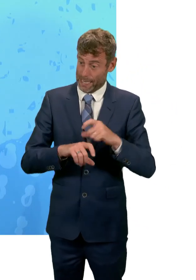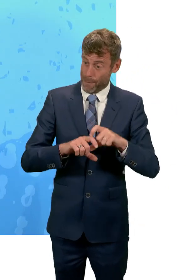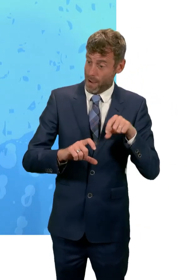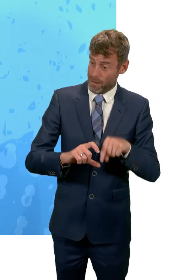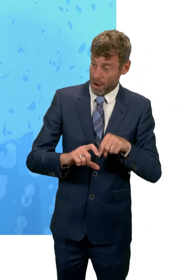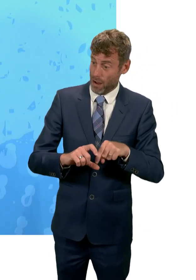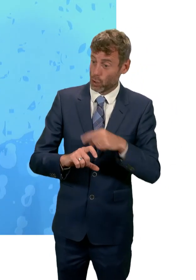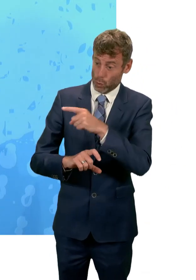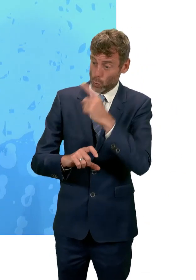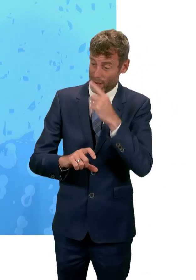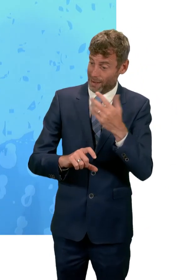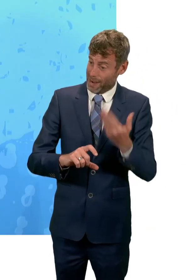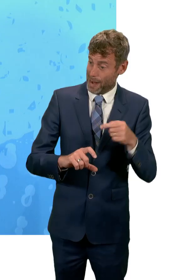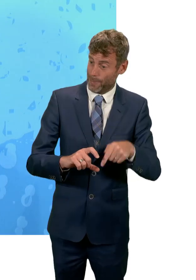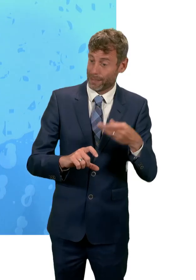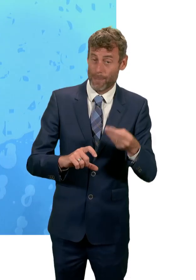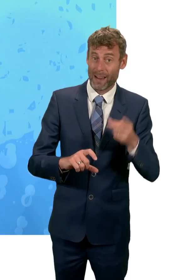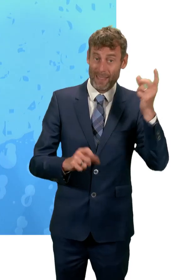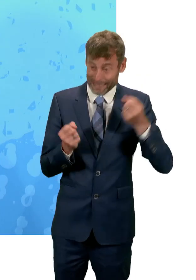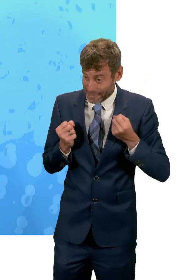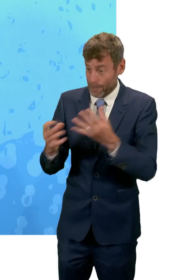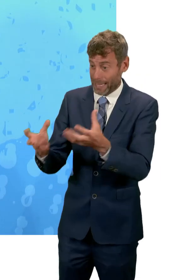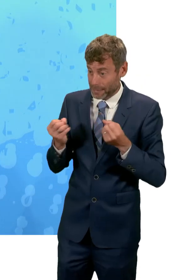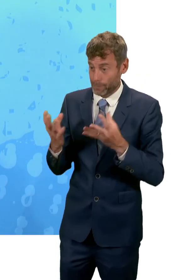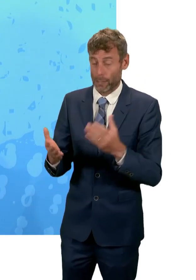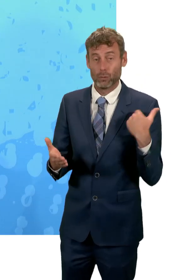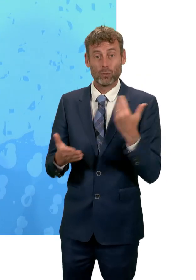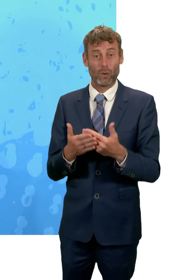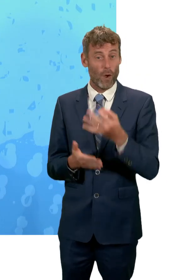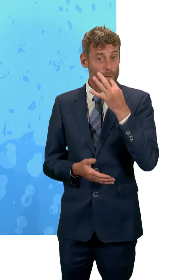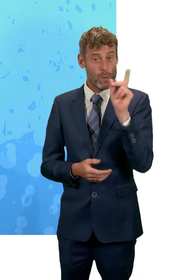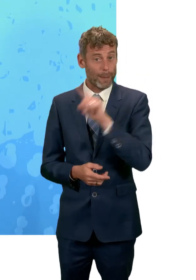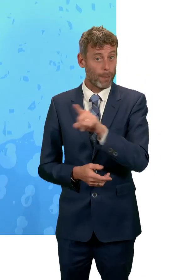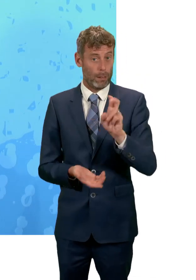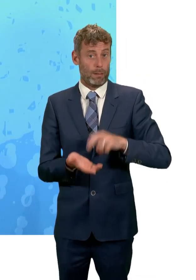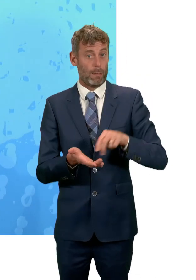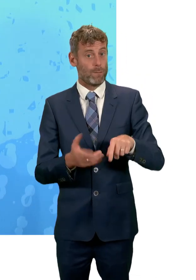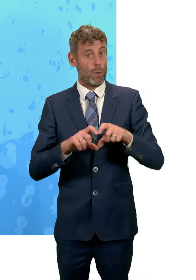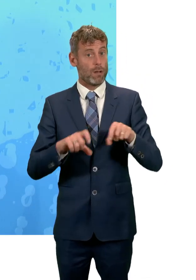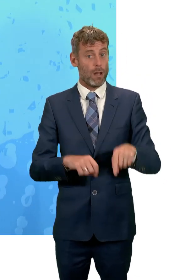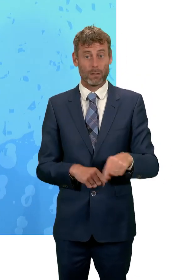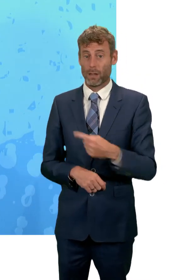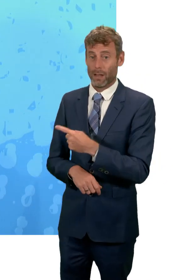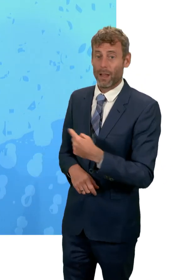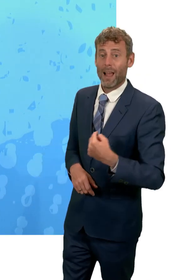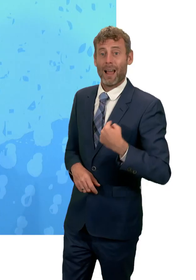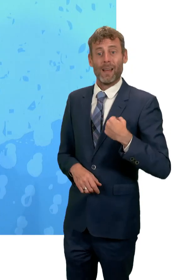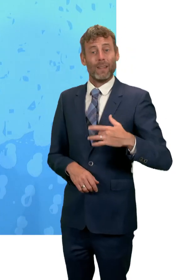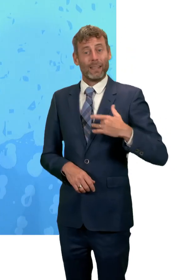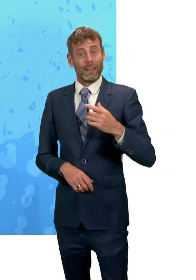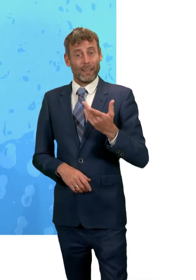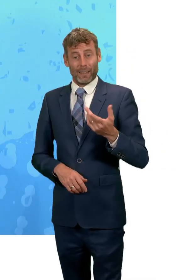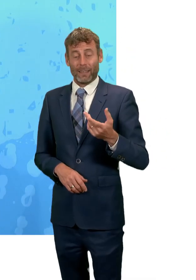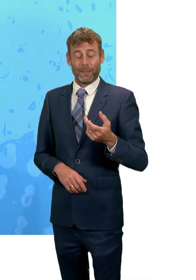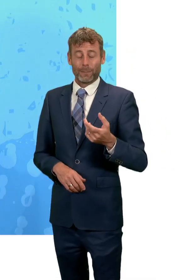recipes for them next month. Like, again, back to 4 ingredients, really simple, quick, easy food. And again, they're really struggling